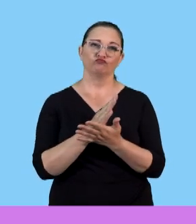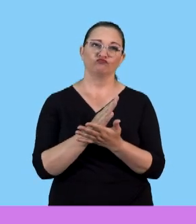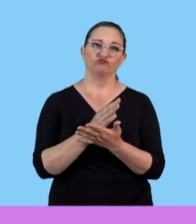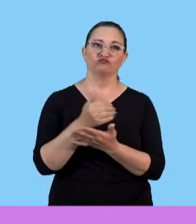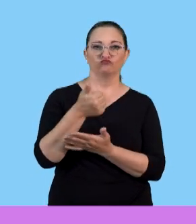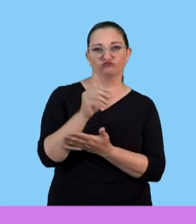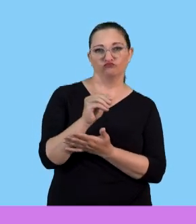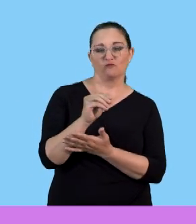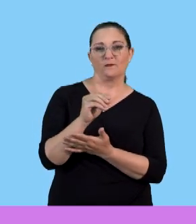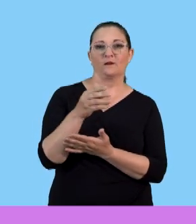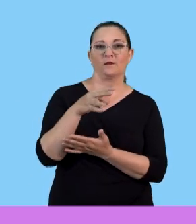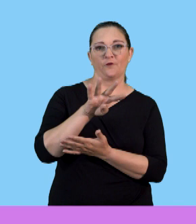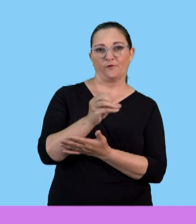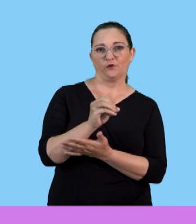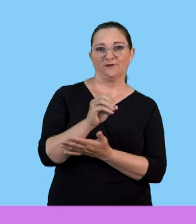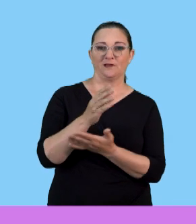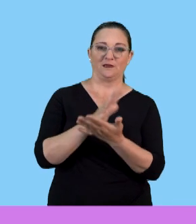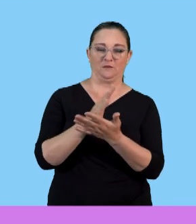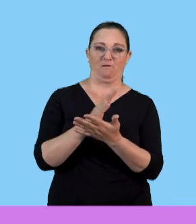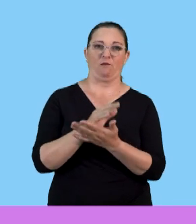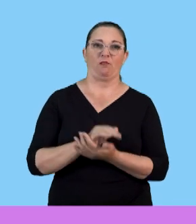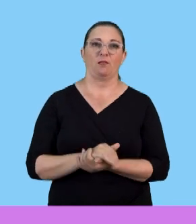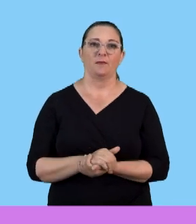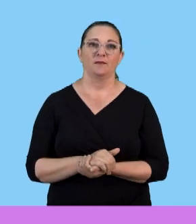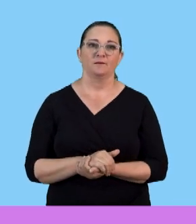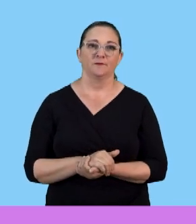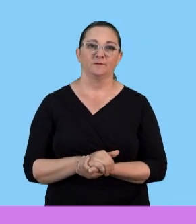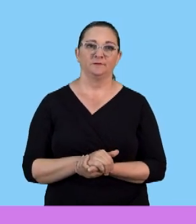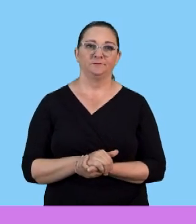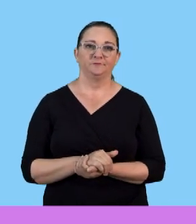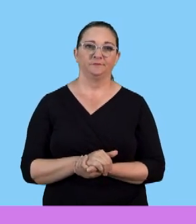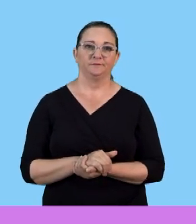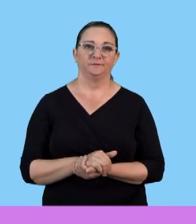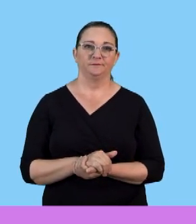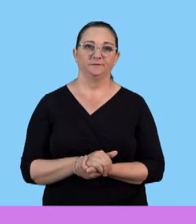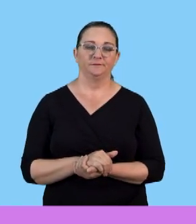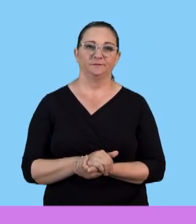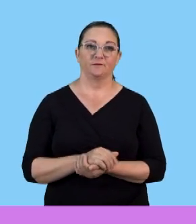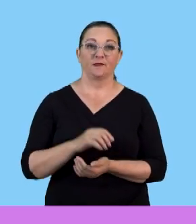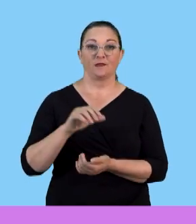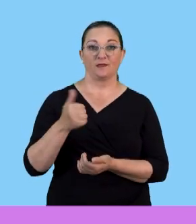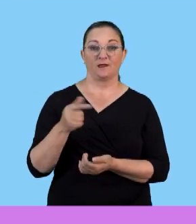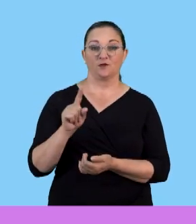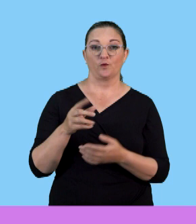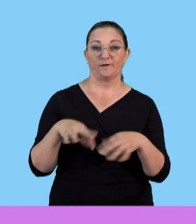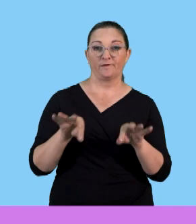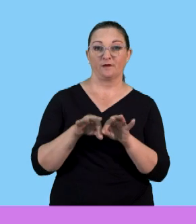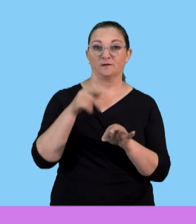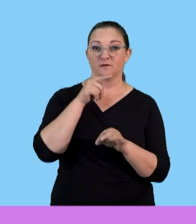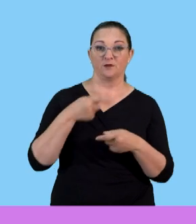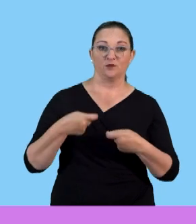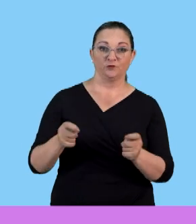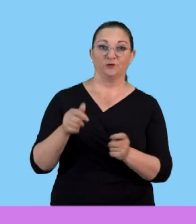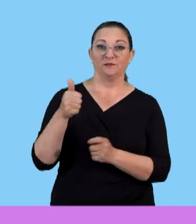between 60 and 40. Then you make your point there. Next value, it